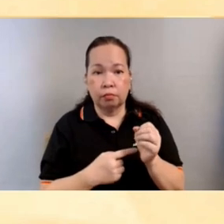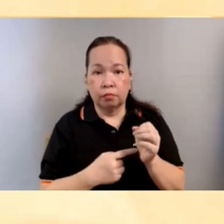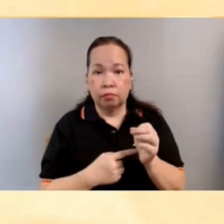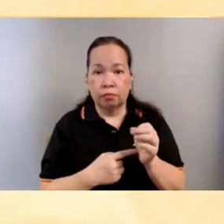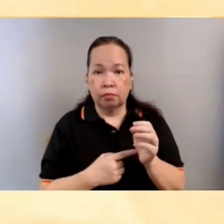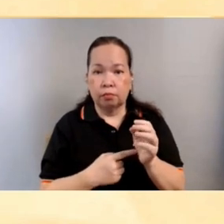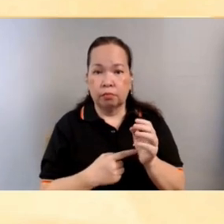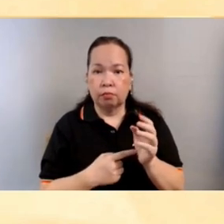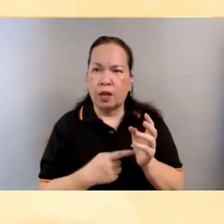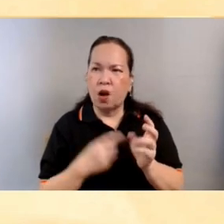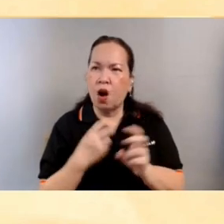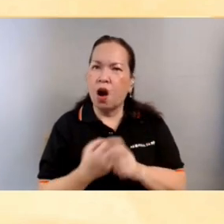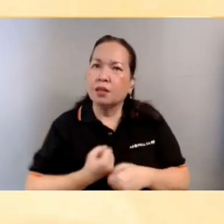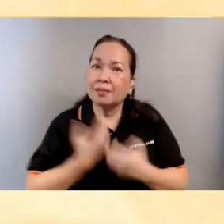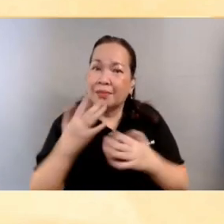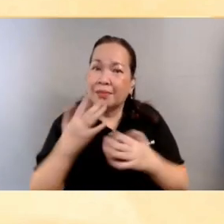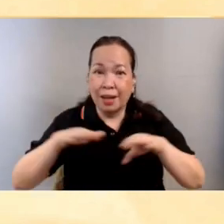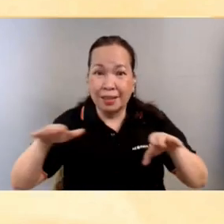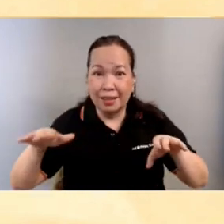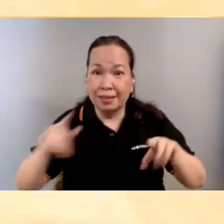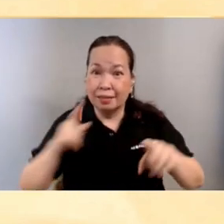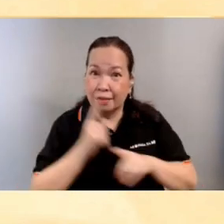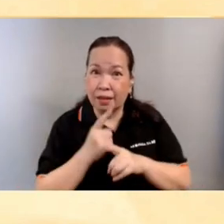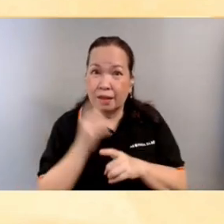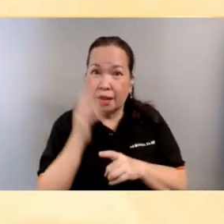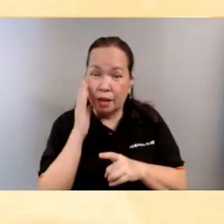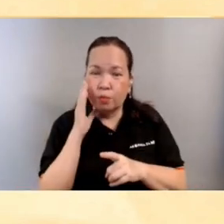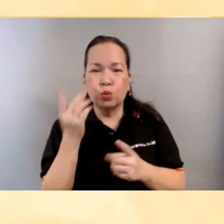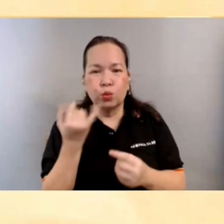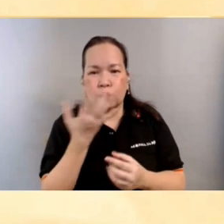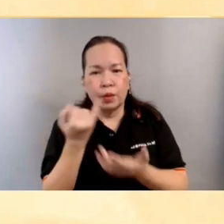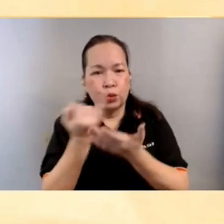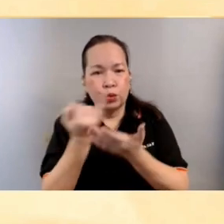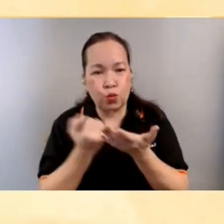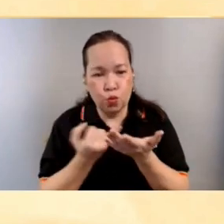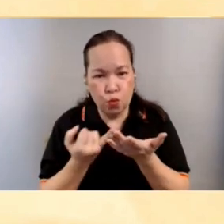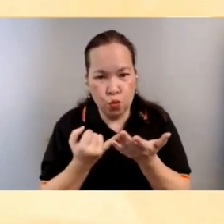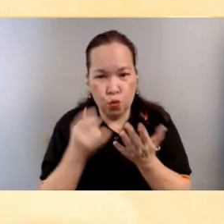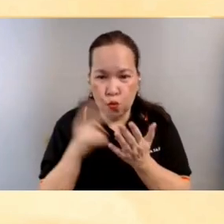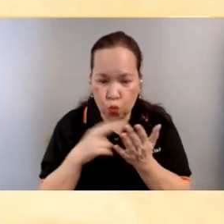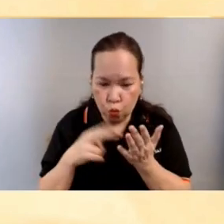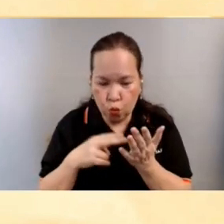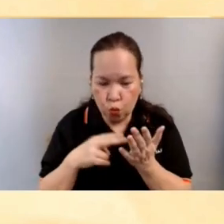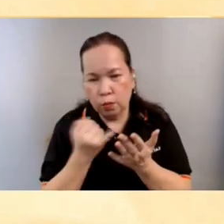enough, especially for children, to describe the pain. So they draw, and some children draw,